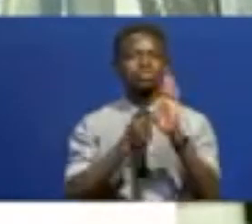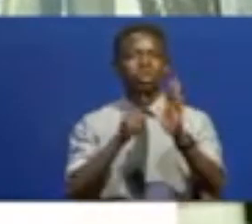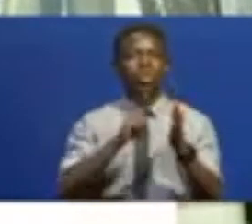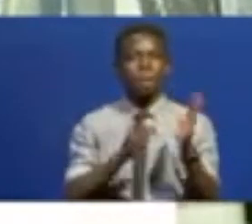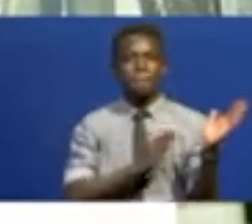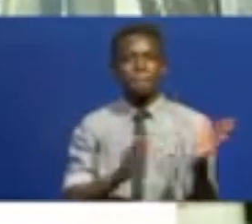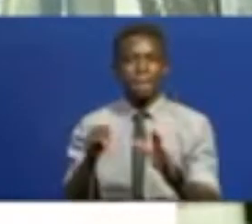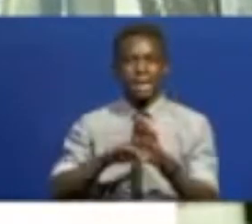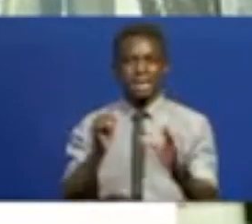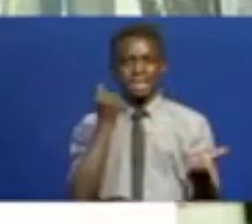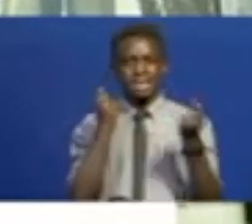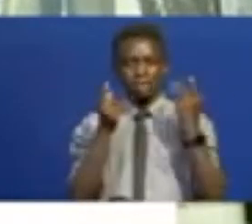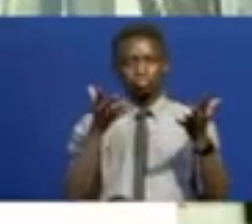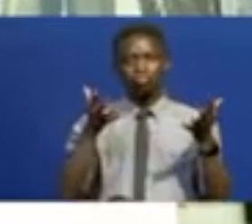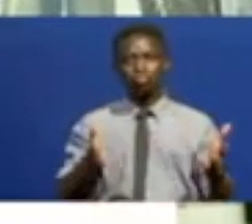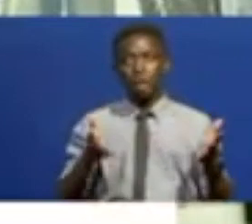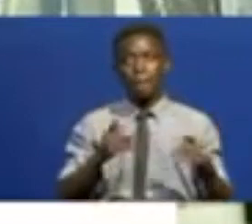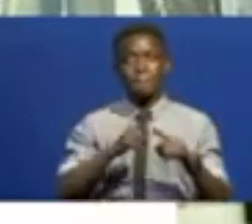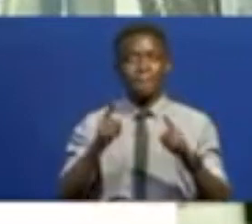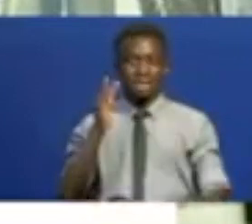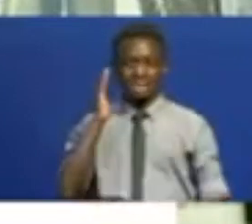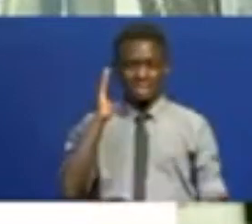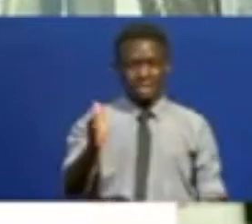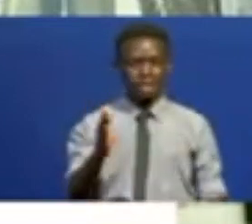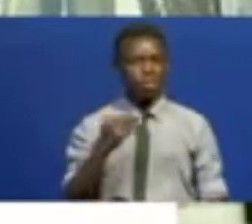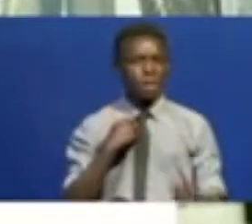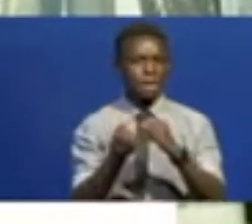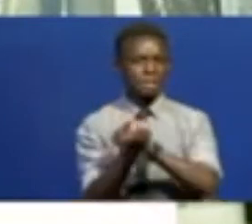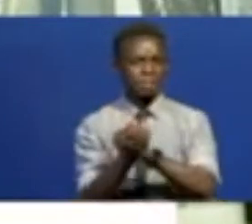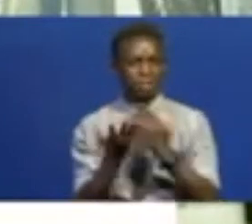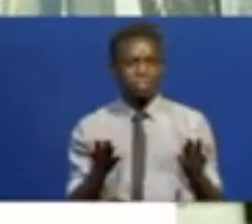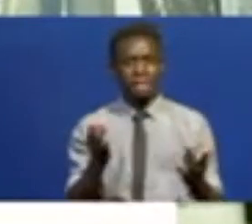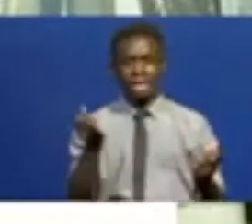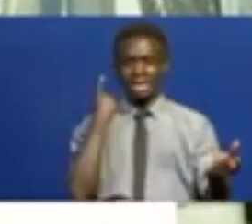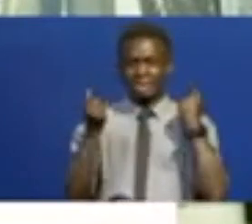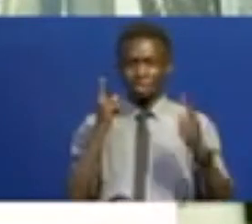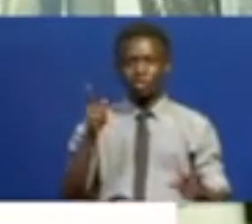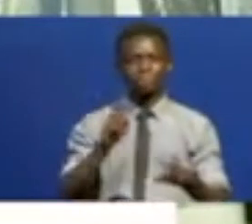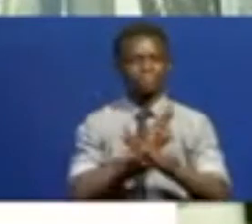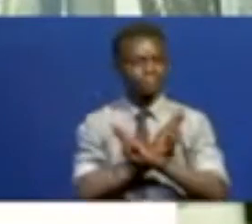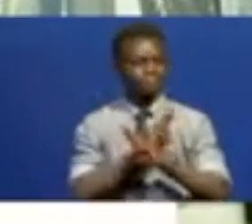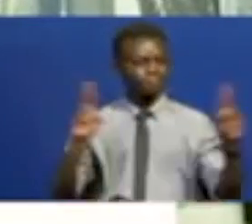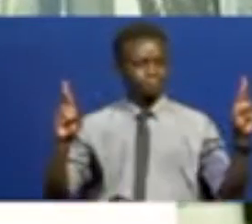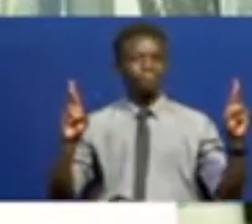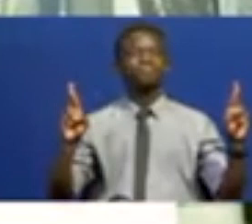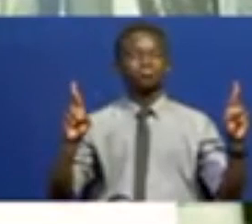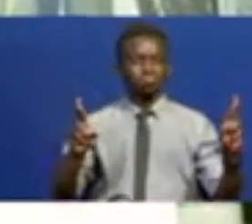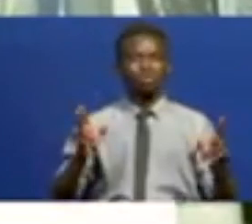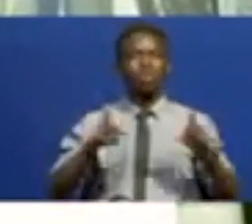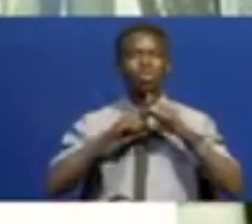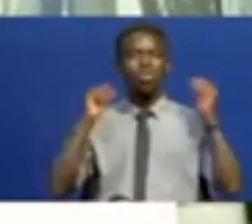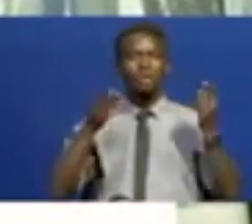in the course of the day. And straight on is that Kericho County is all set to host this year's Mashujaa